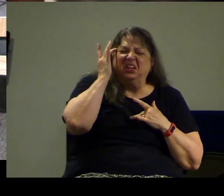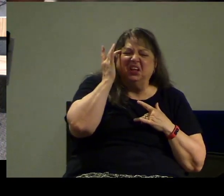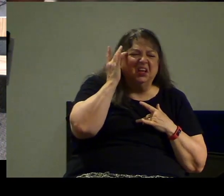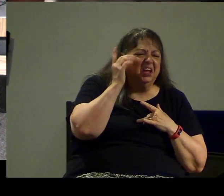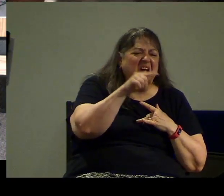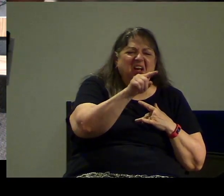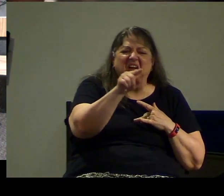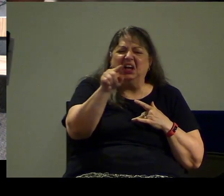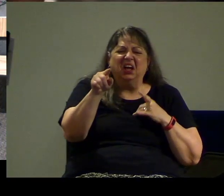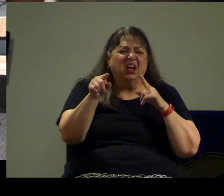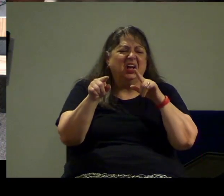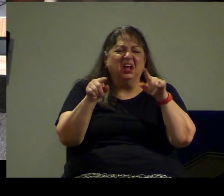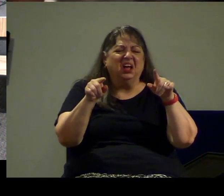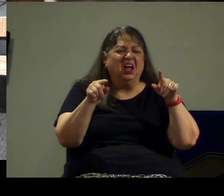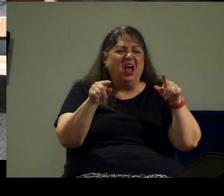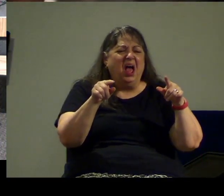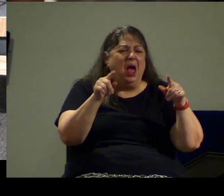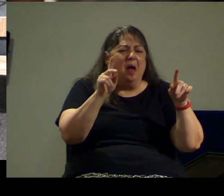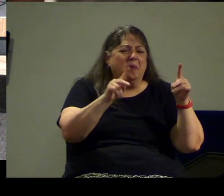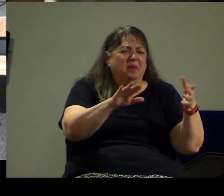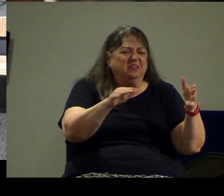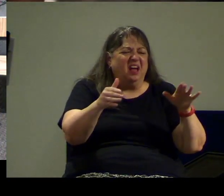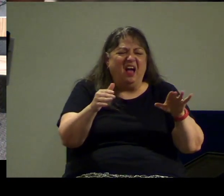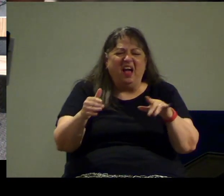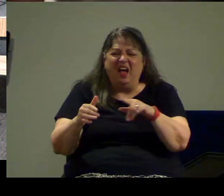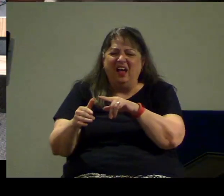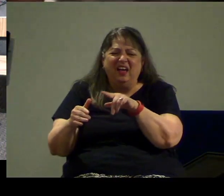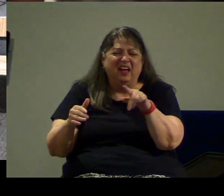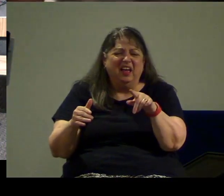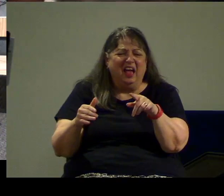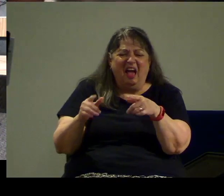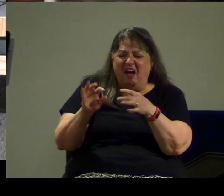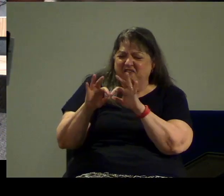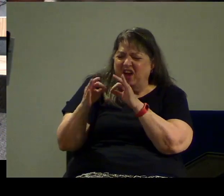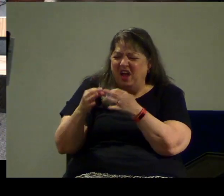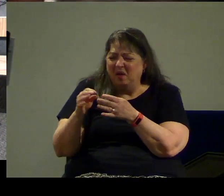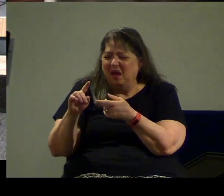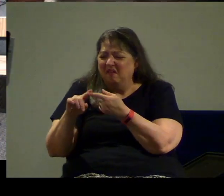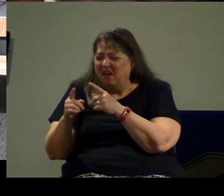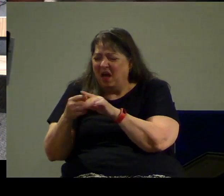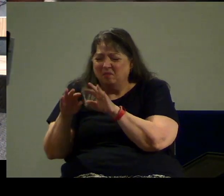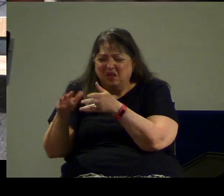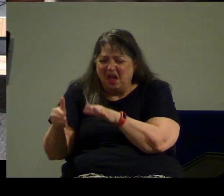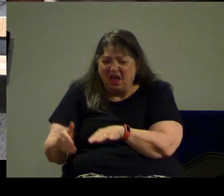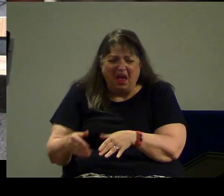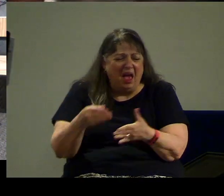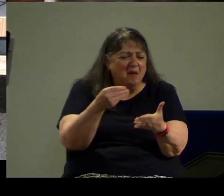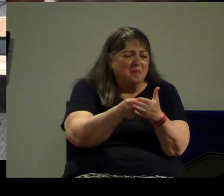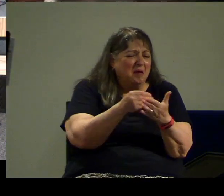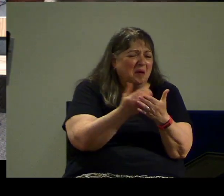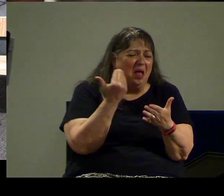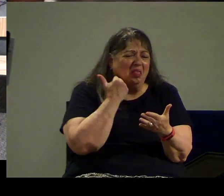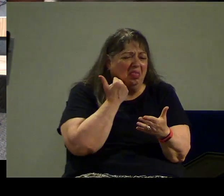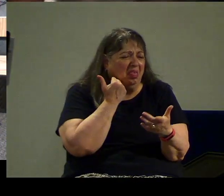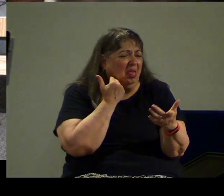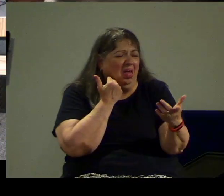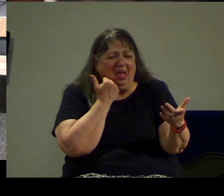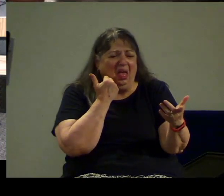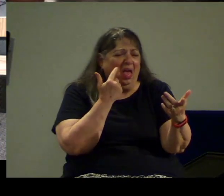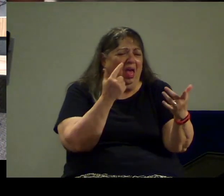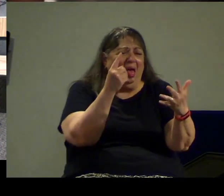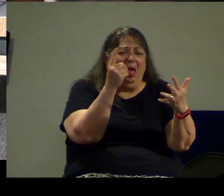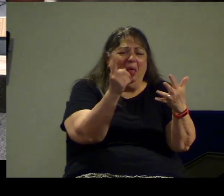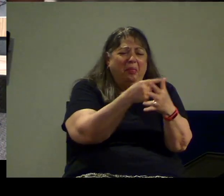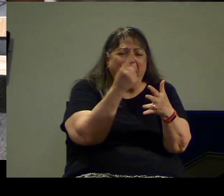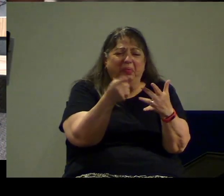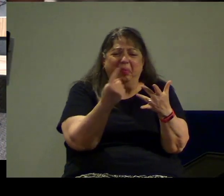made to people's lives. There's death of family and loved ones. There's natural disasters, financial devastating, other kinds of situations